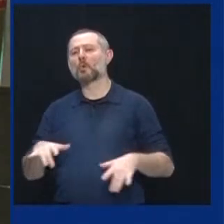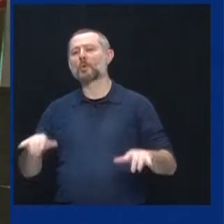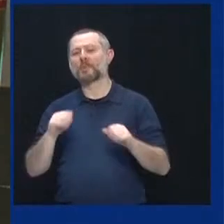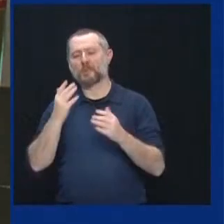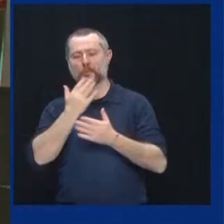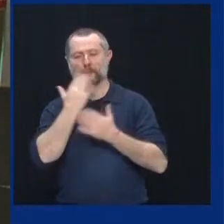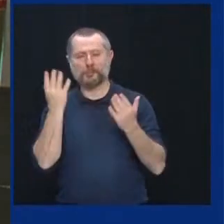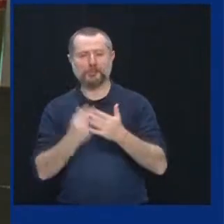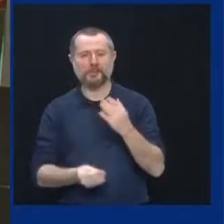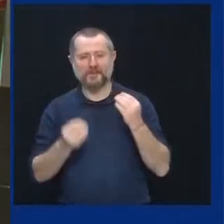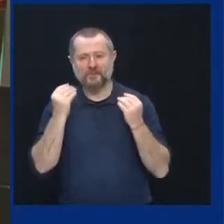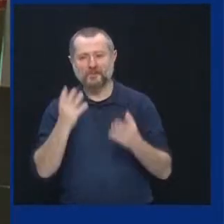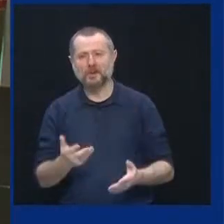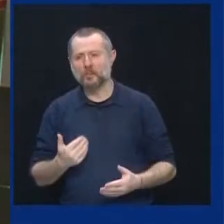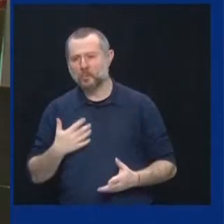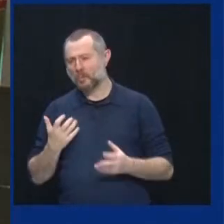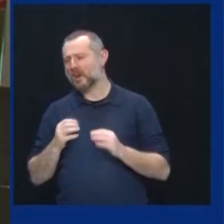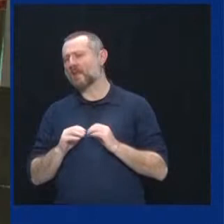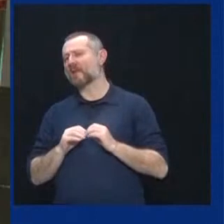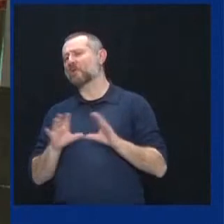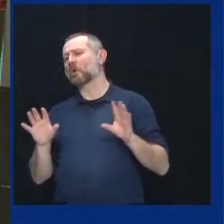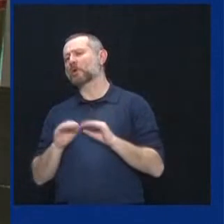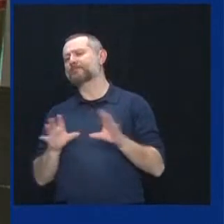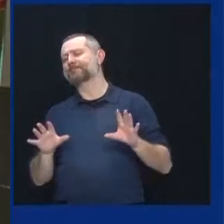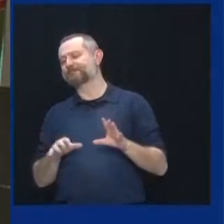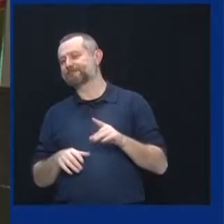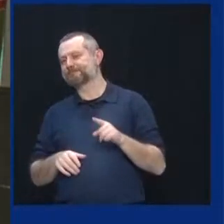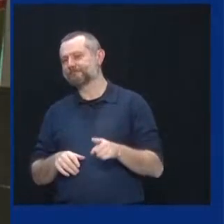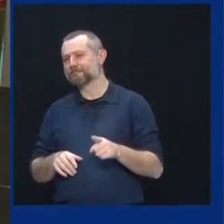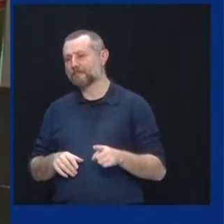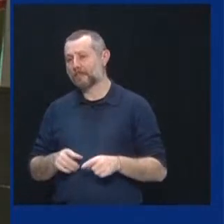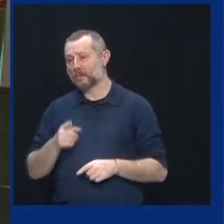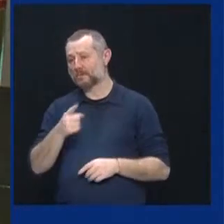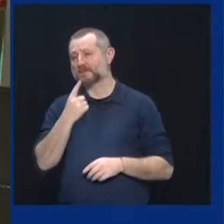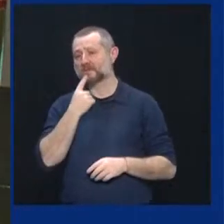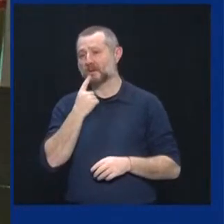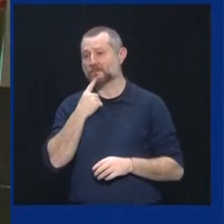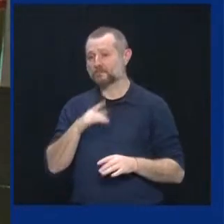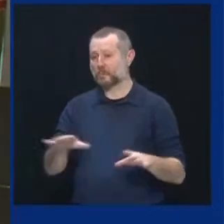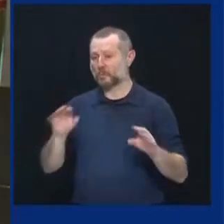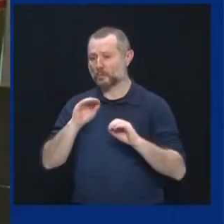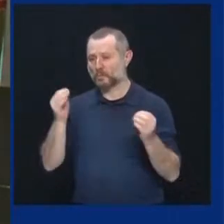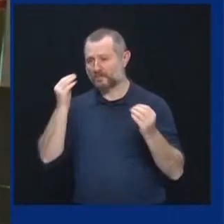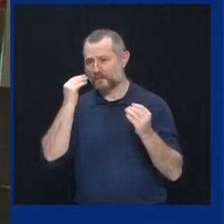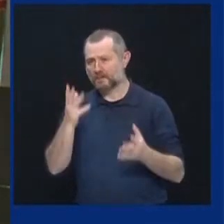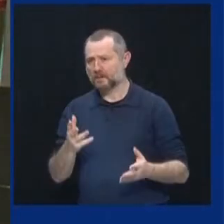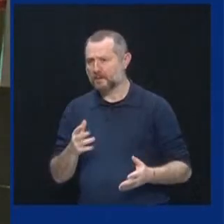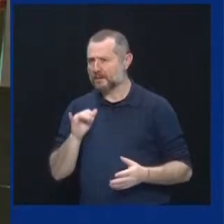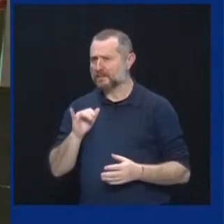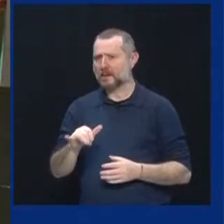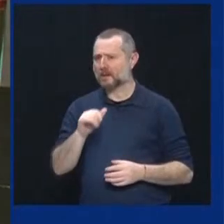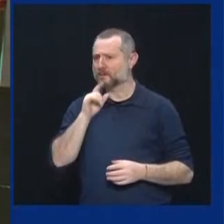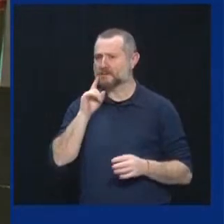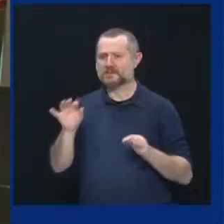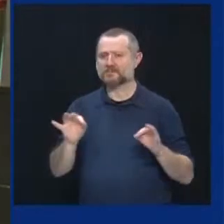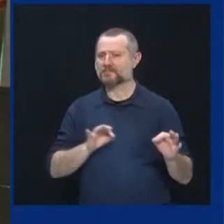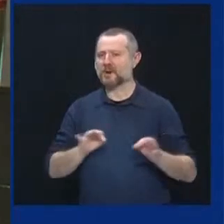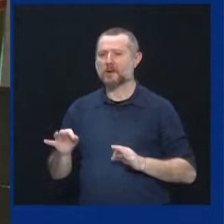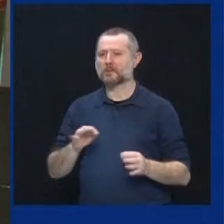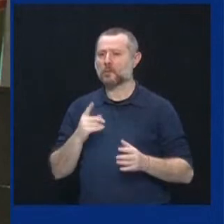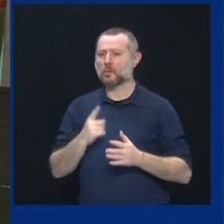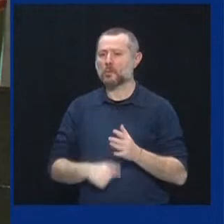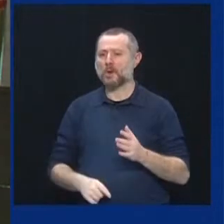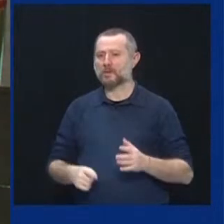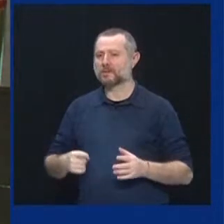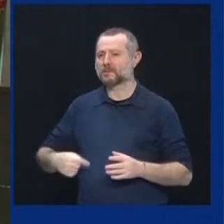to clarify here, the void doesn't fully explain what state